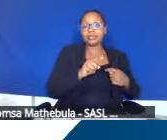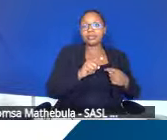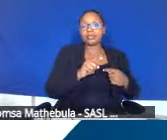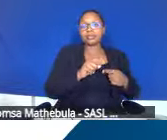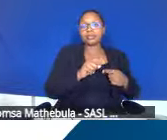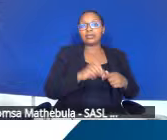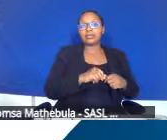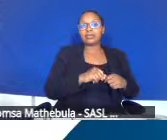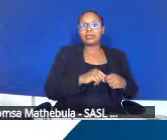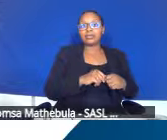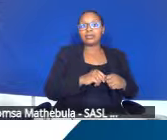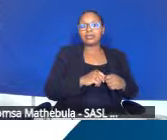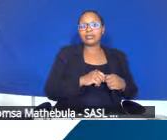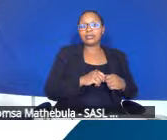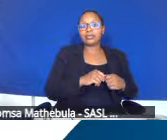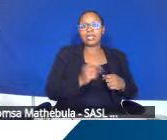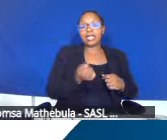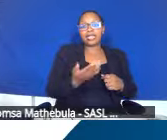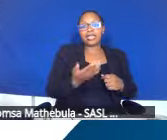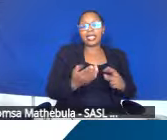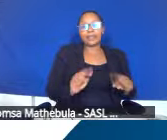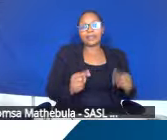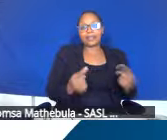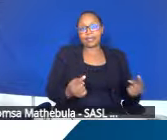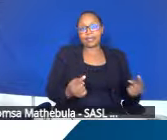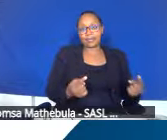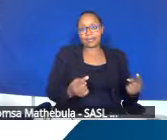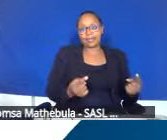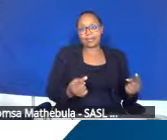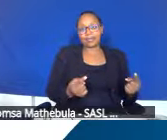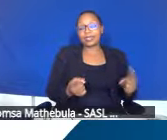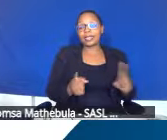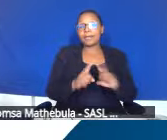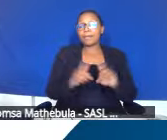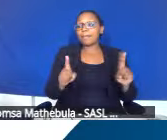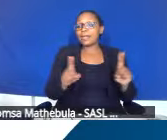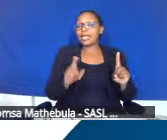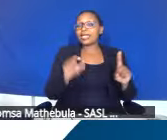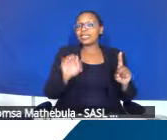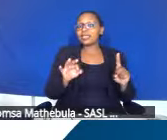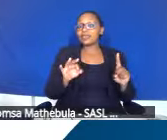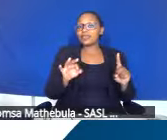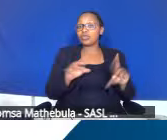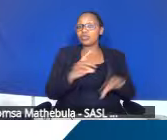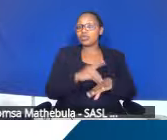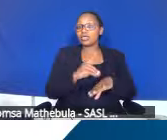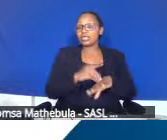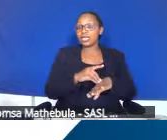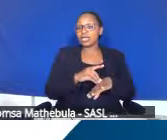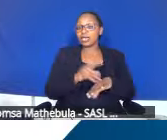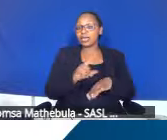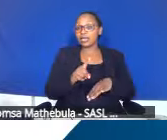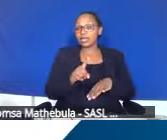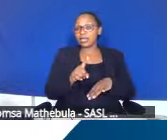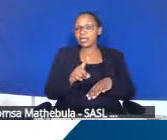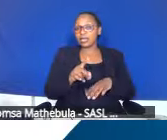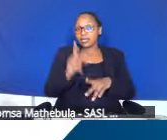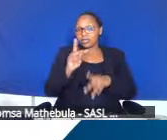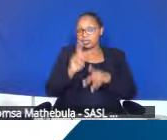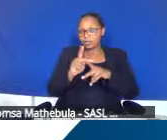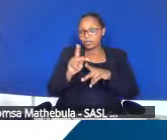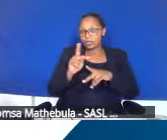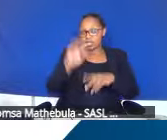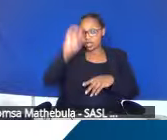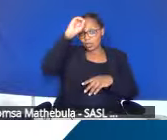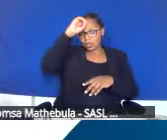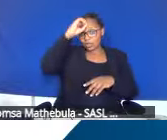it cannot be claimed. However, if your doctor is of the professional opinion that you can